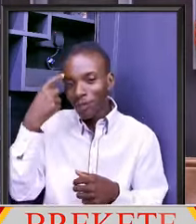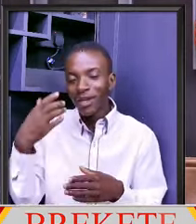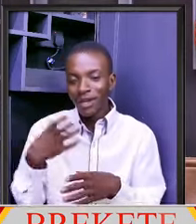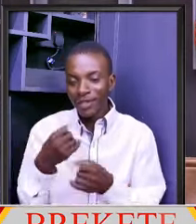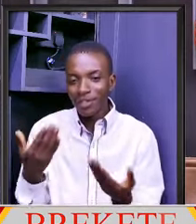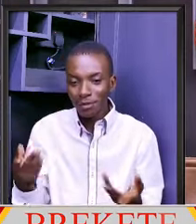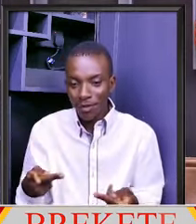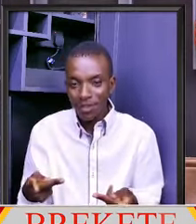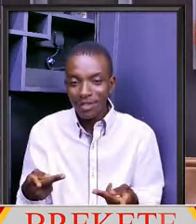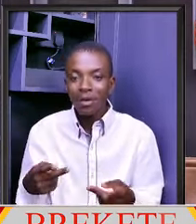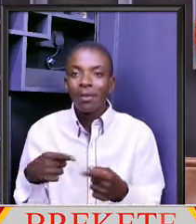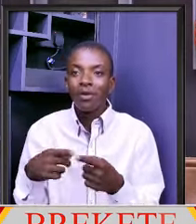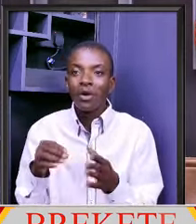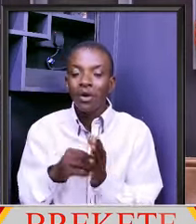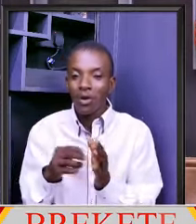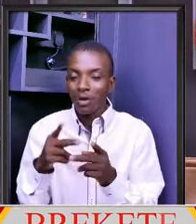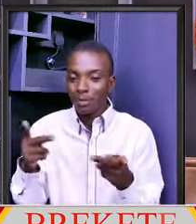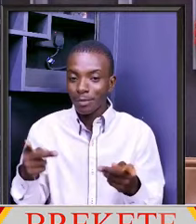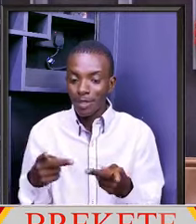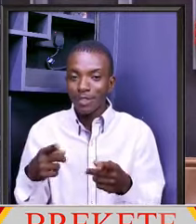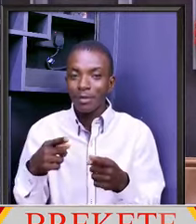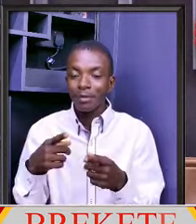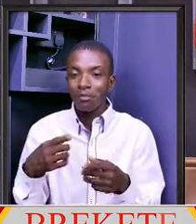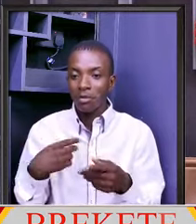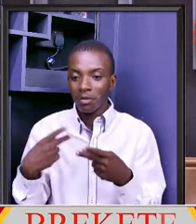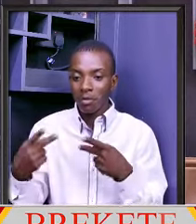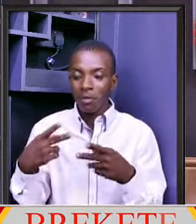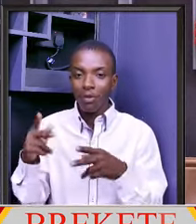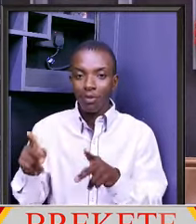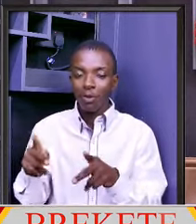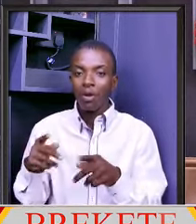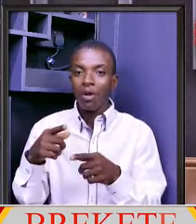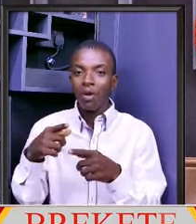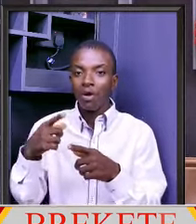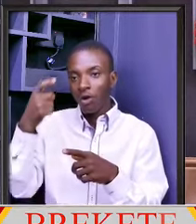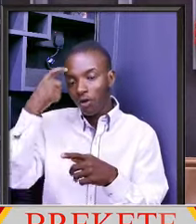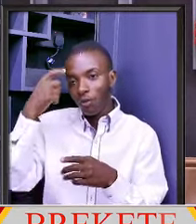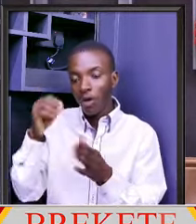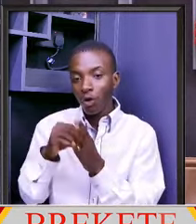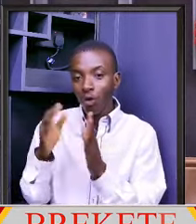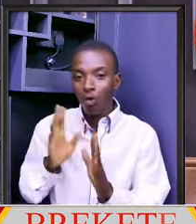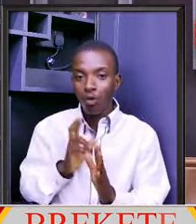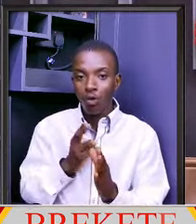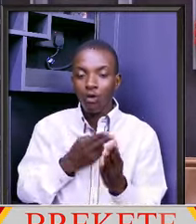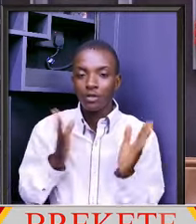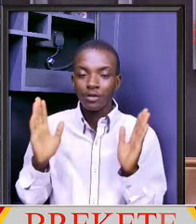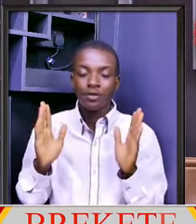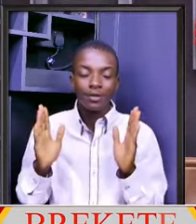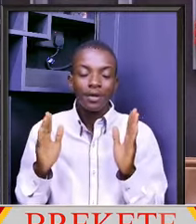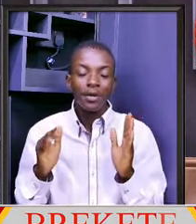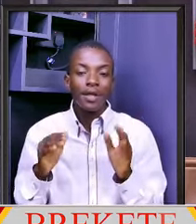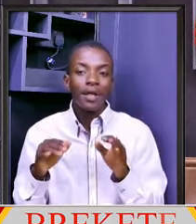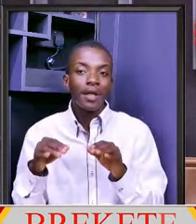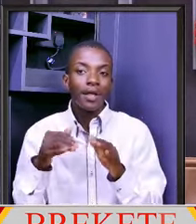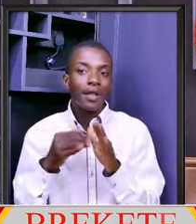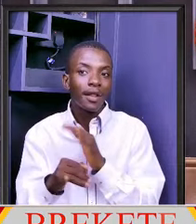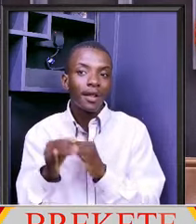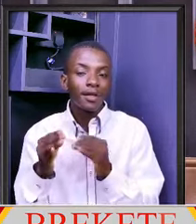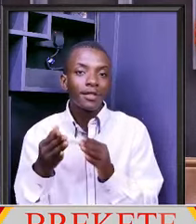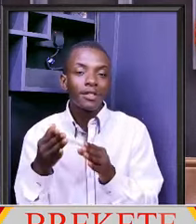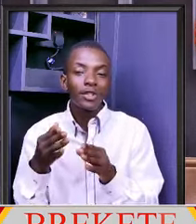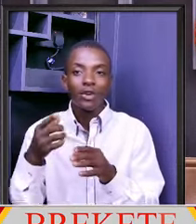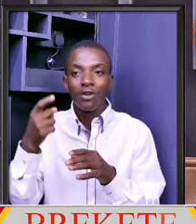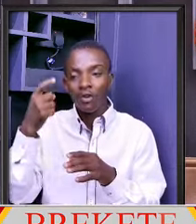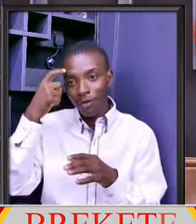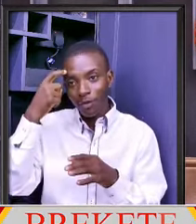place. Now me own the place, Abi. Yes, me and my people. Yes, sir. Government own us. Yes, sir. So indirectly or